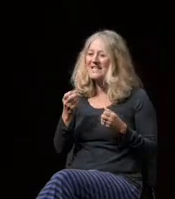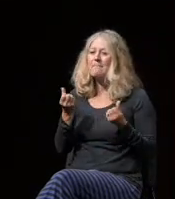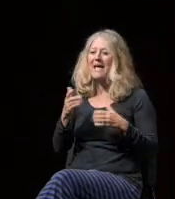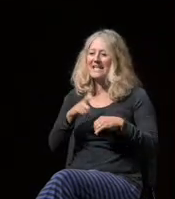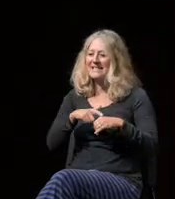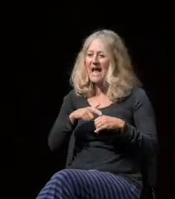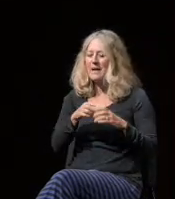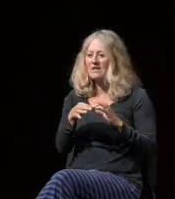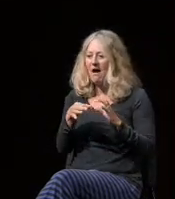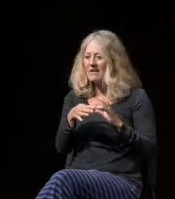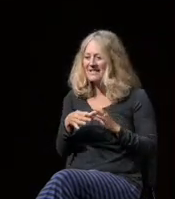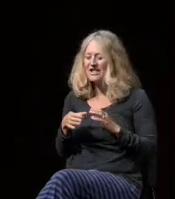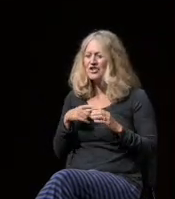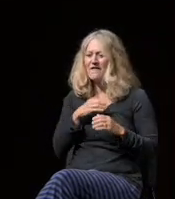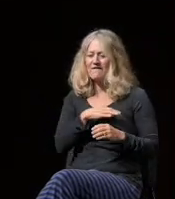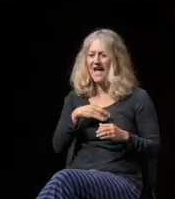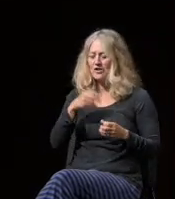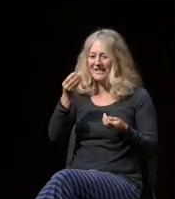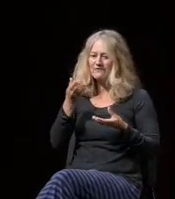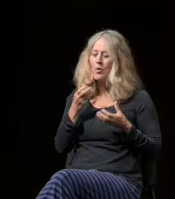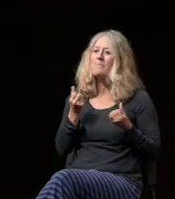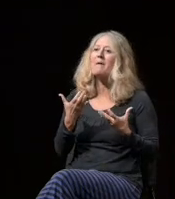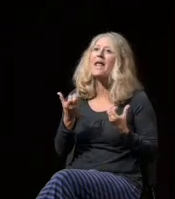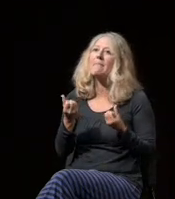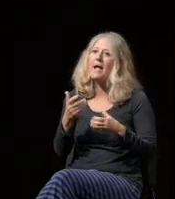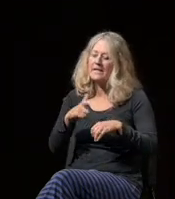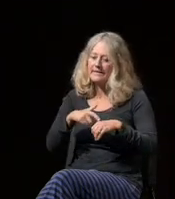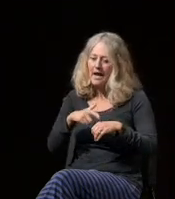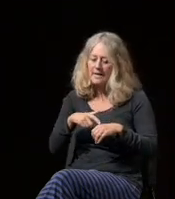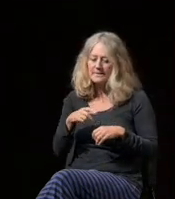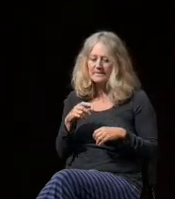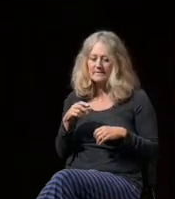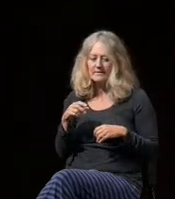can't tell you how many faculty have said to me